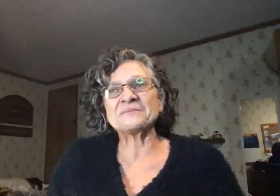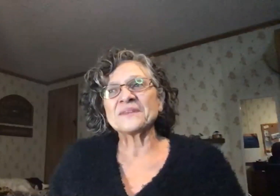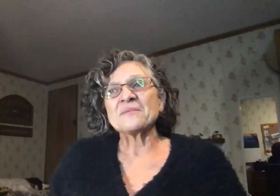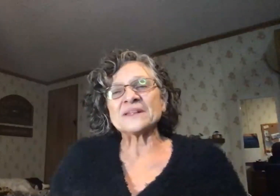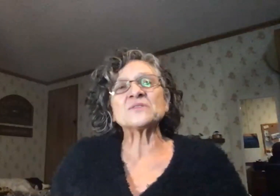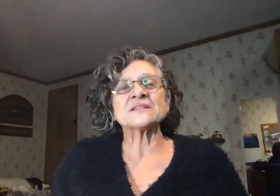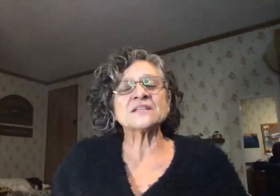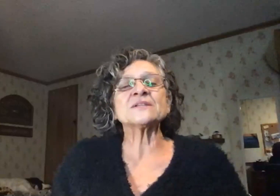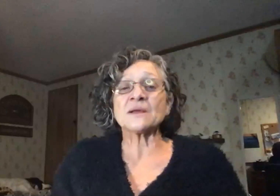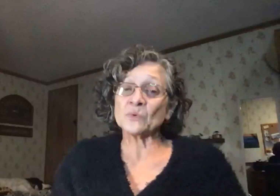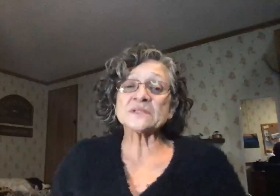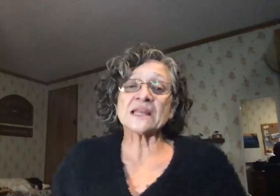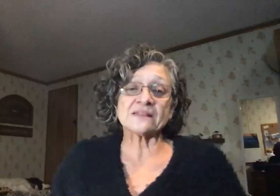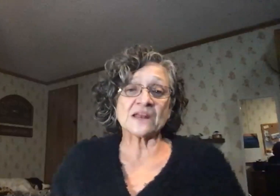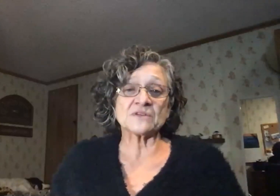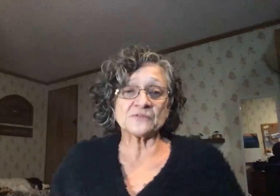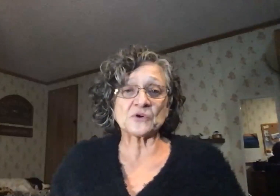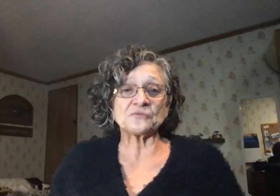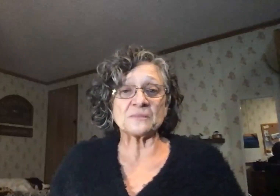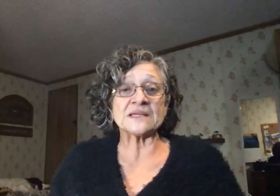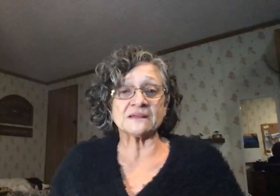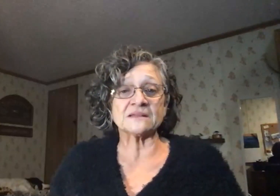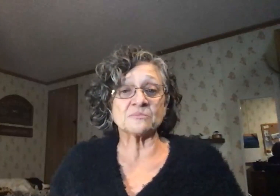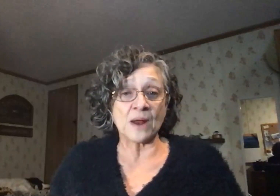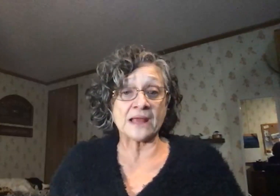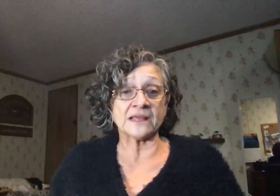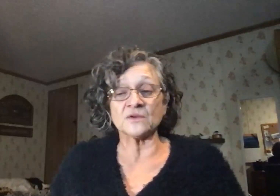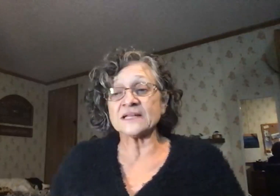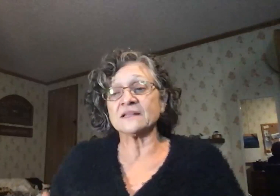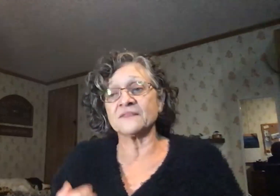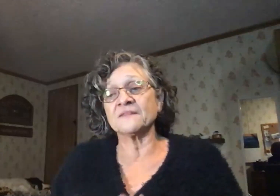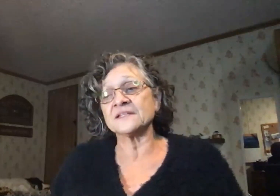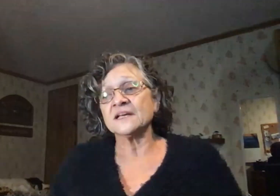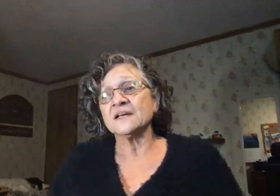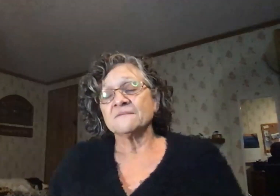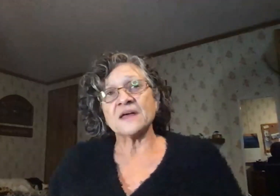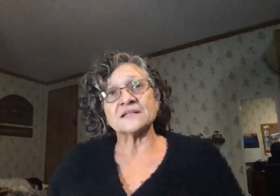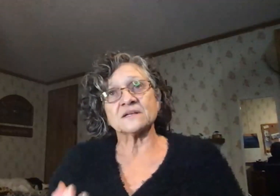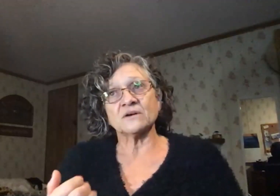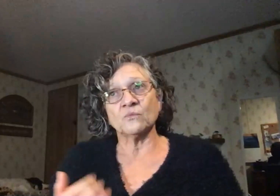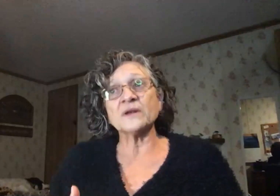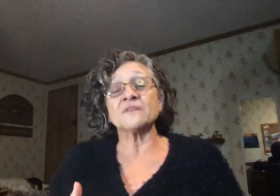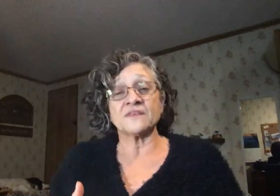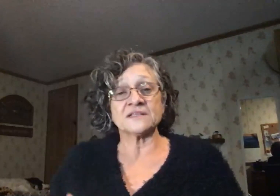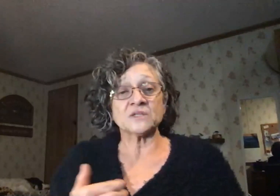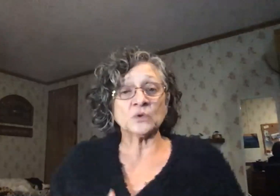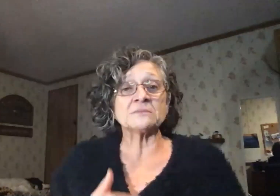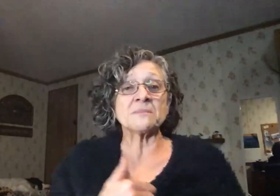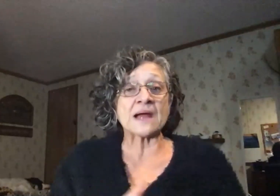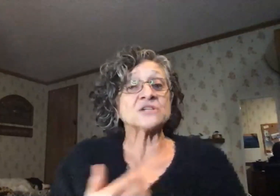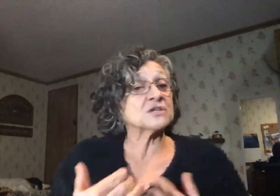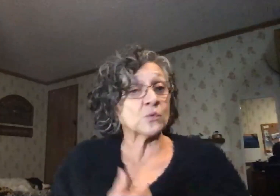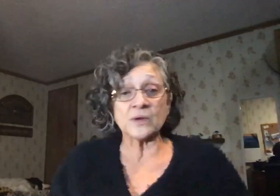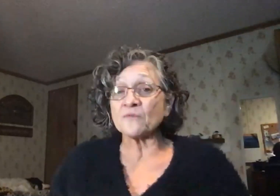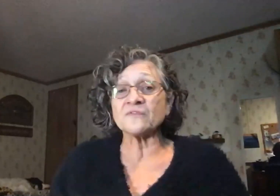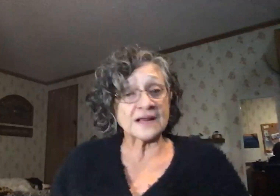but there's still some rules that are difficult for me to break. You know, it's like the thing that's one of the things that's holding me